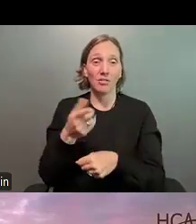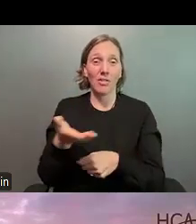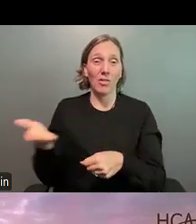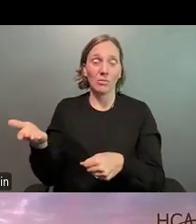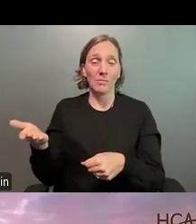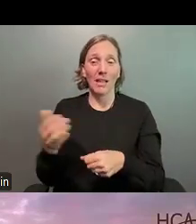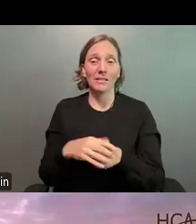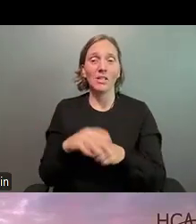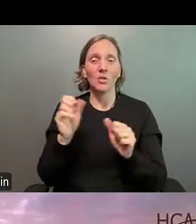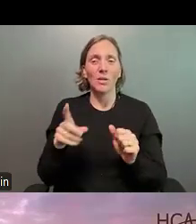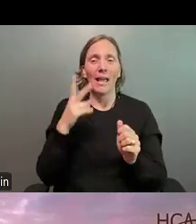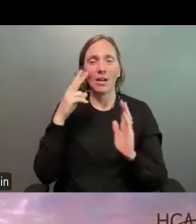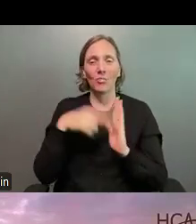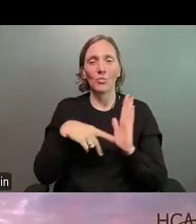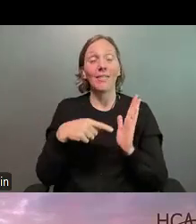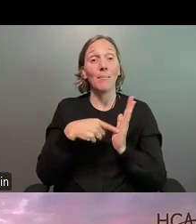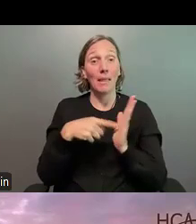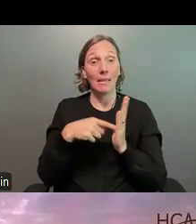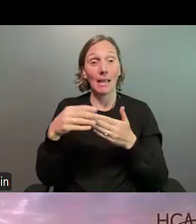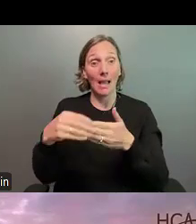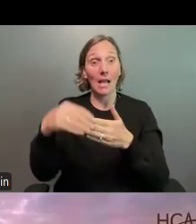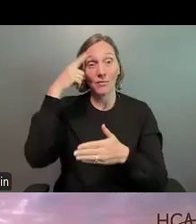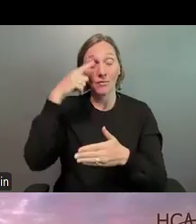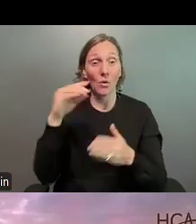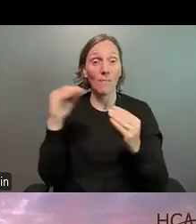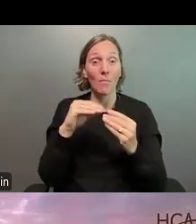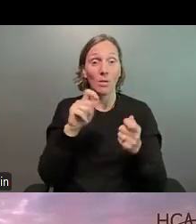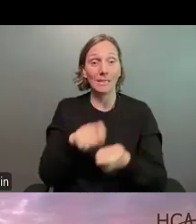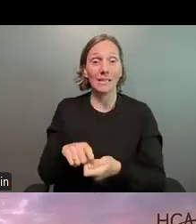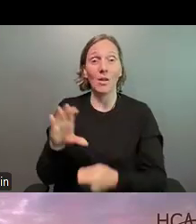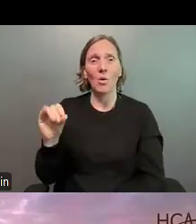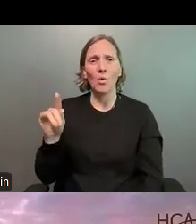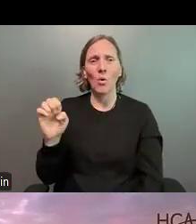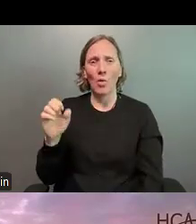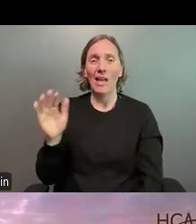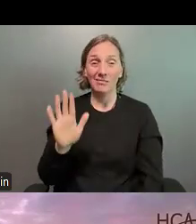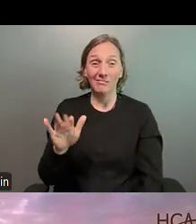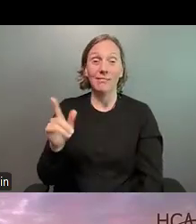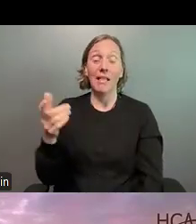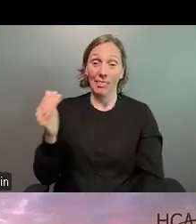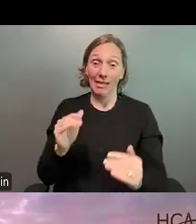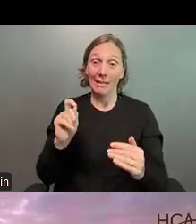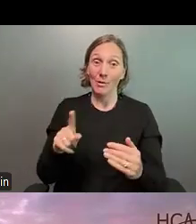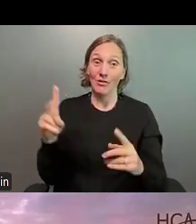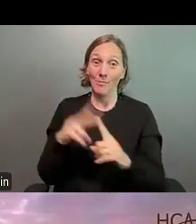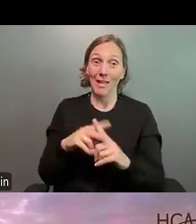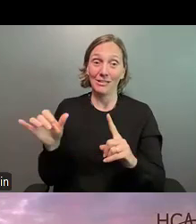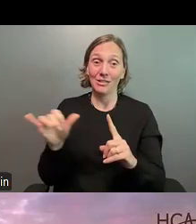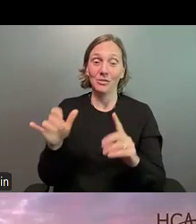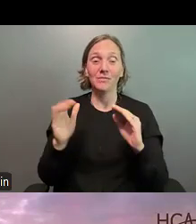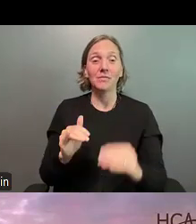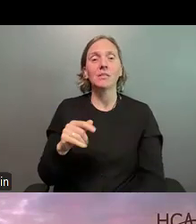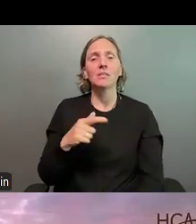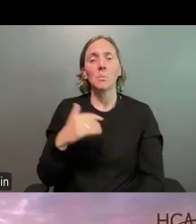see our billing guides for more details. So Colette, that kind of brings me to the next question, asking about a list